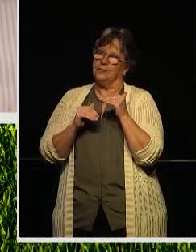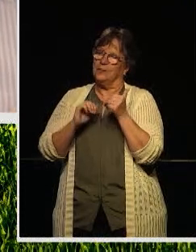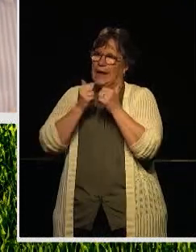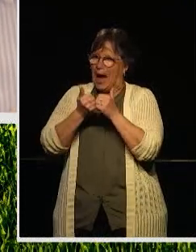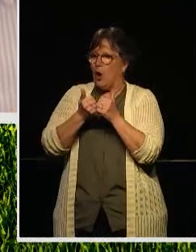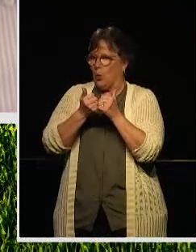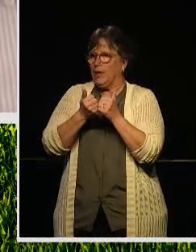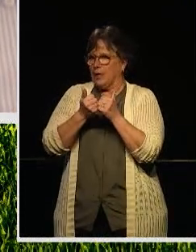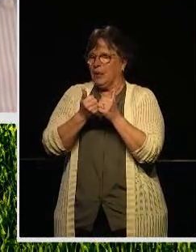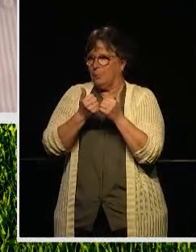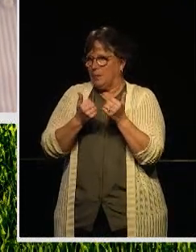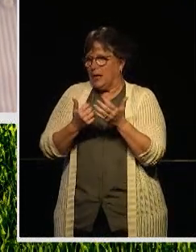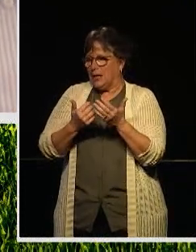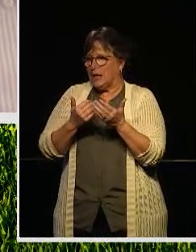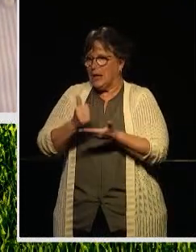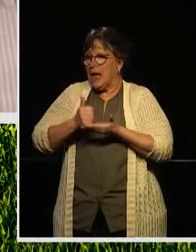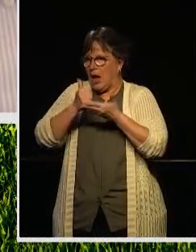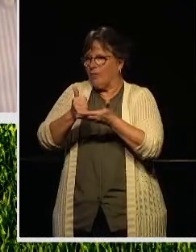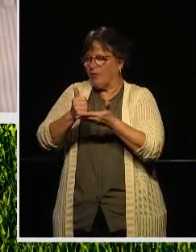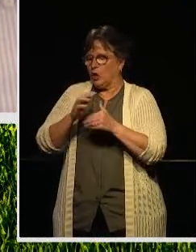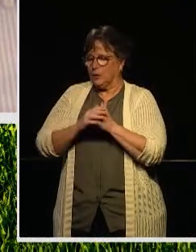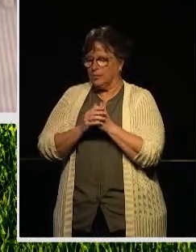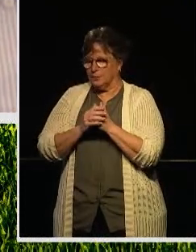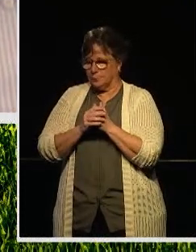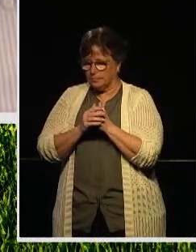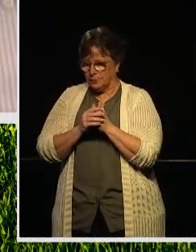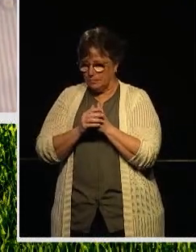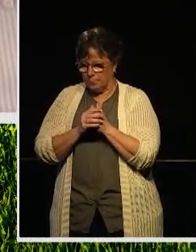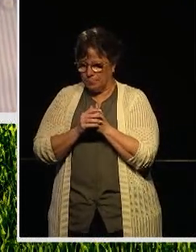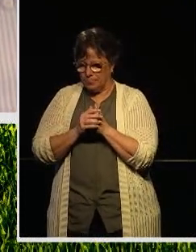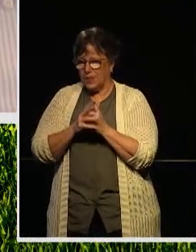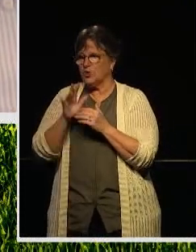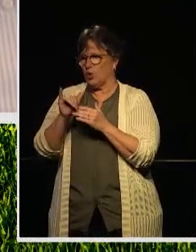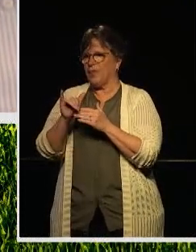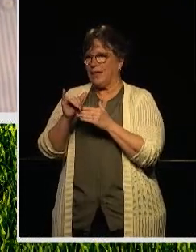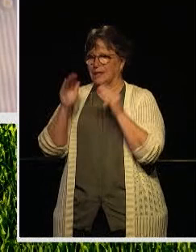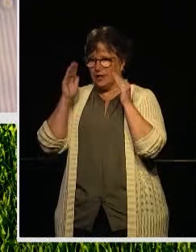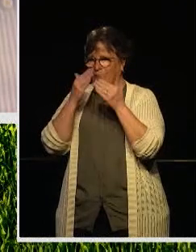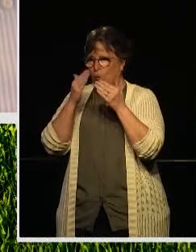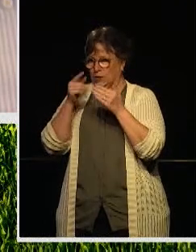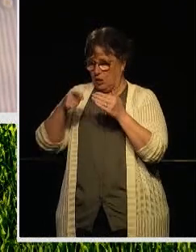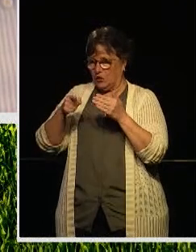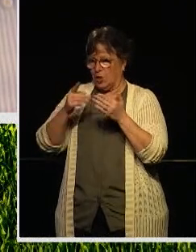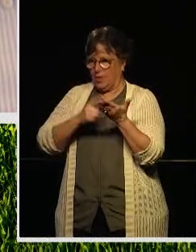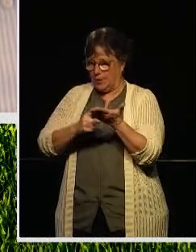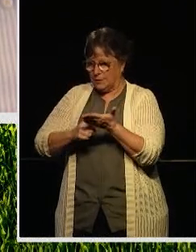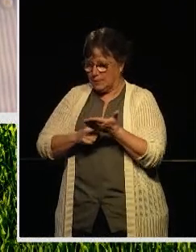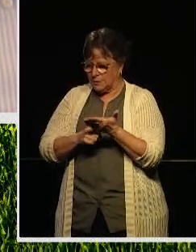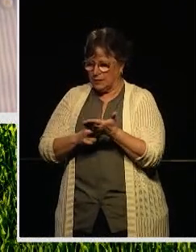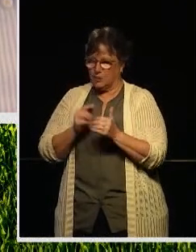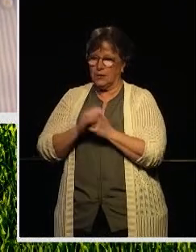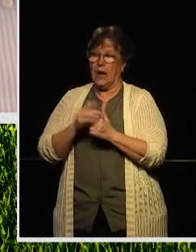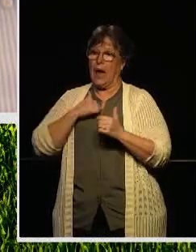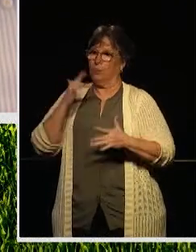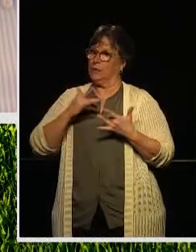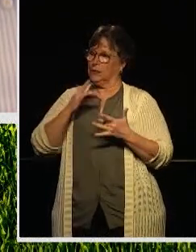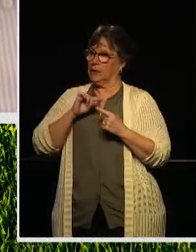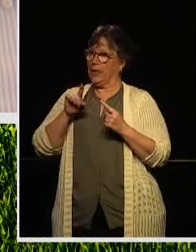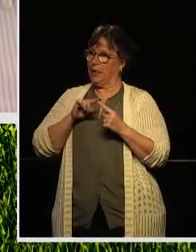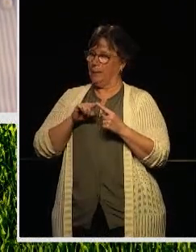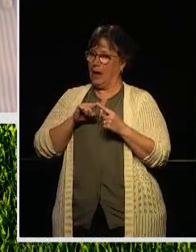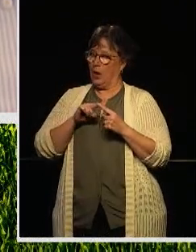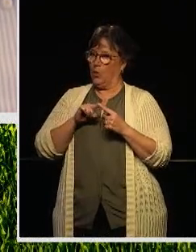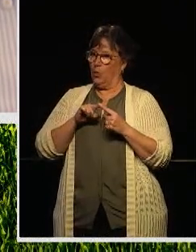digital. So that's kind of that's the lens we're going to have during this talk. And I was really excited about the